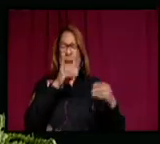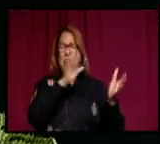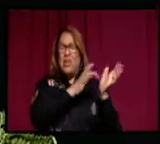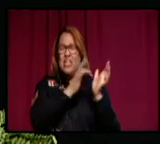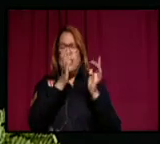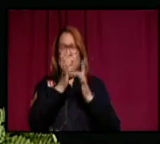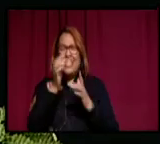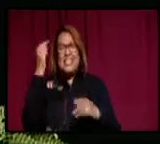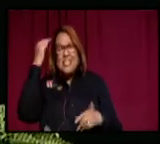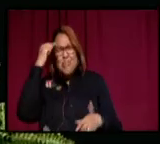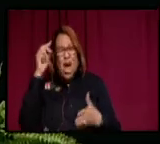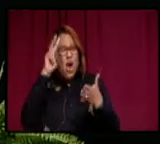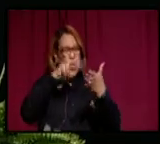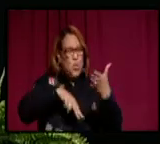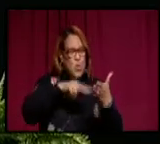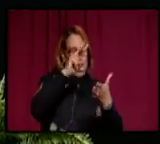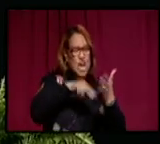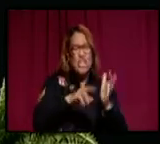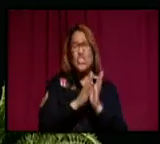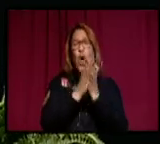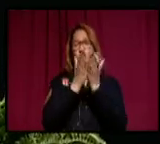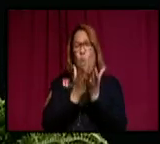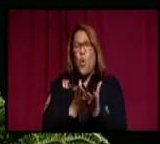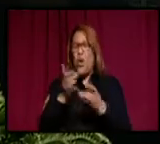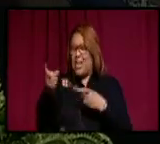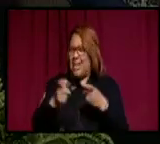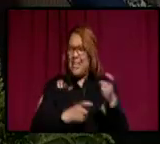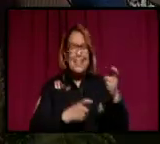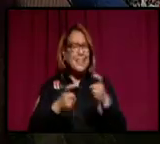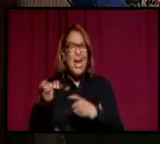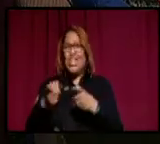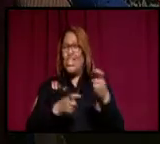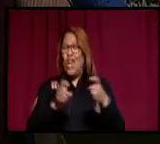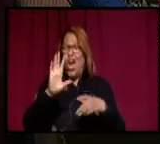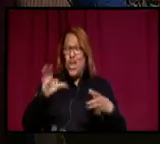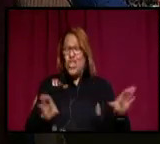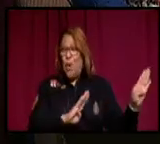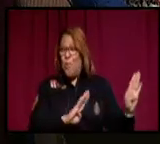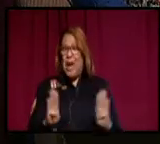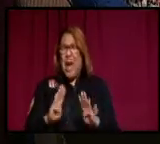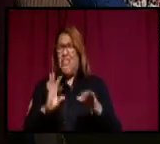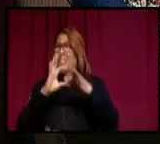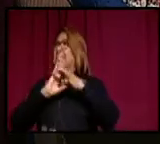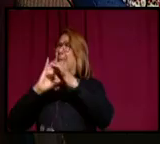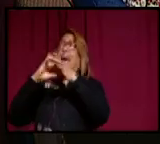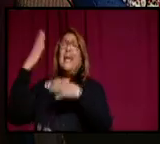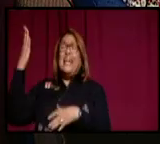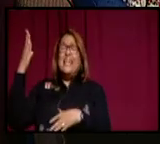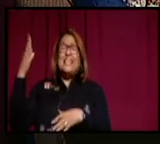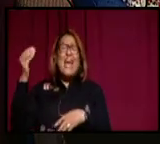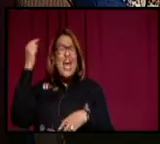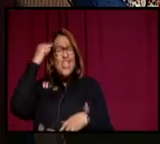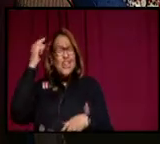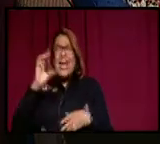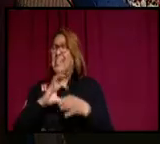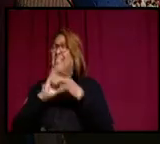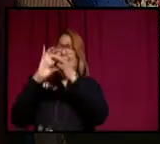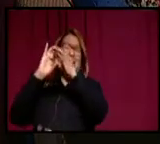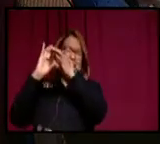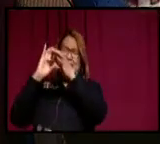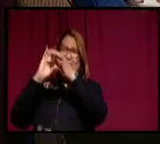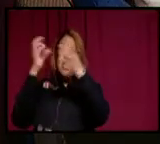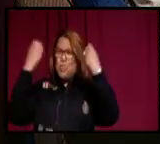to read your word and let your word take over. Your ways are not his ways and your thoughts are not his thoughts, but